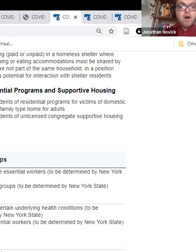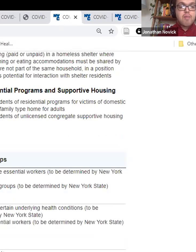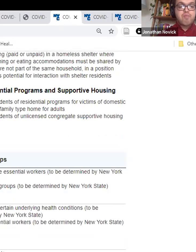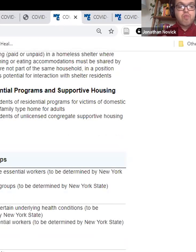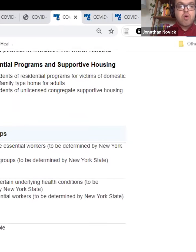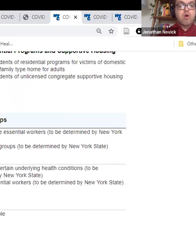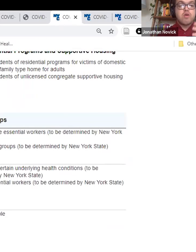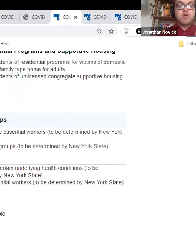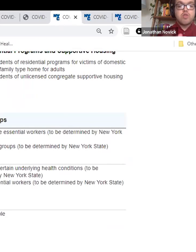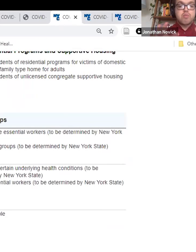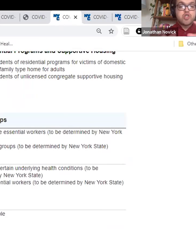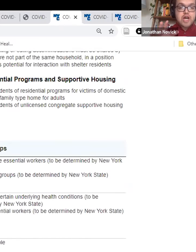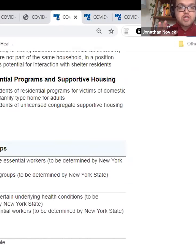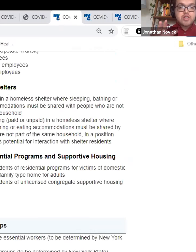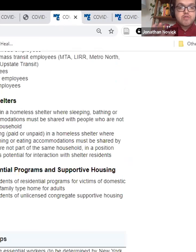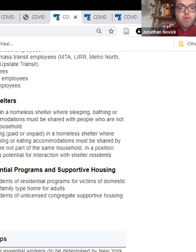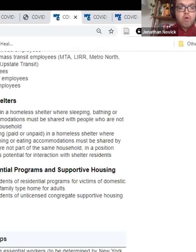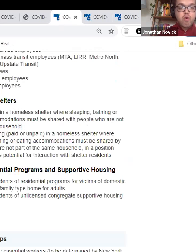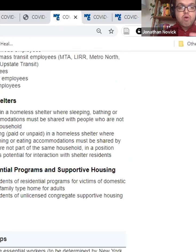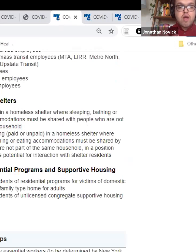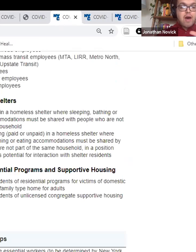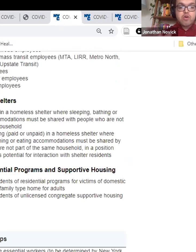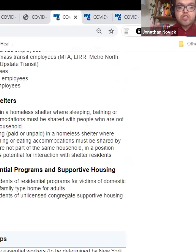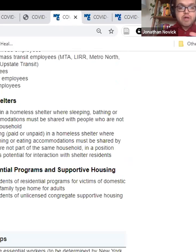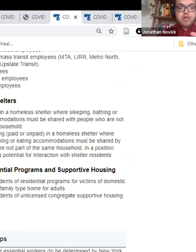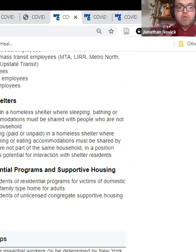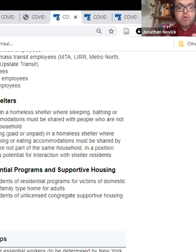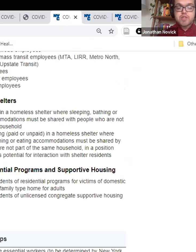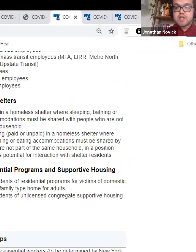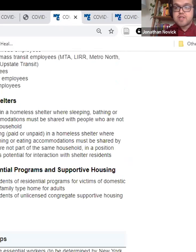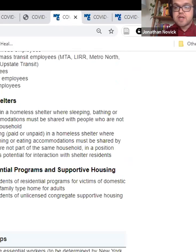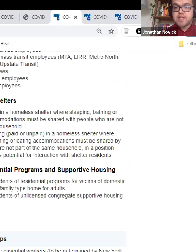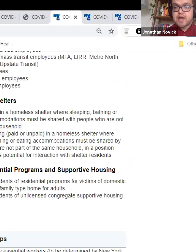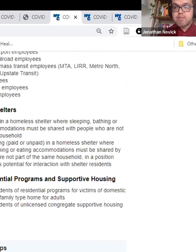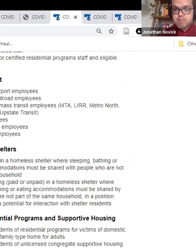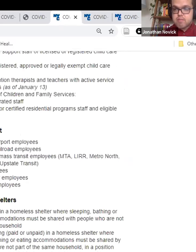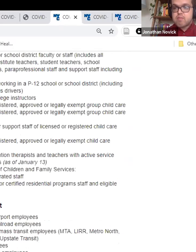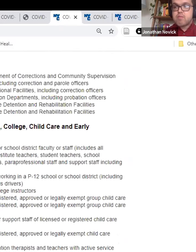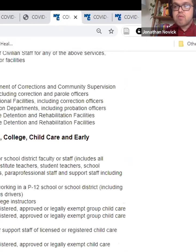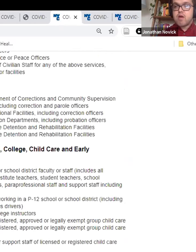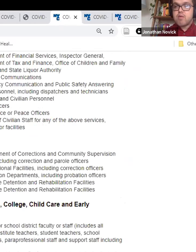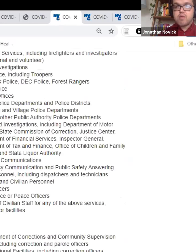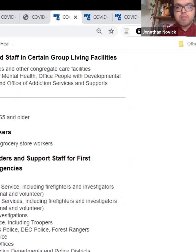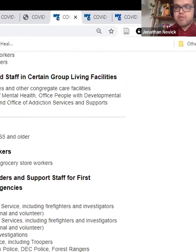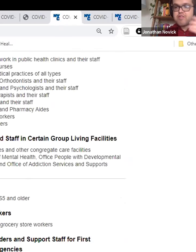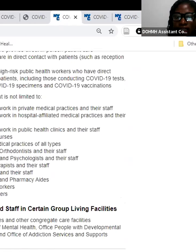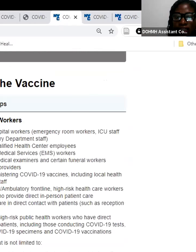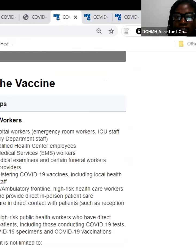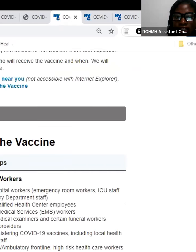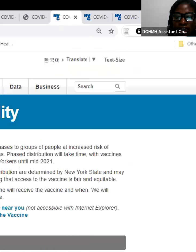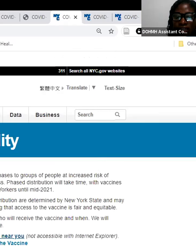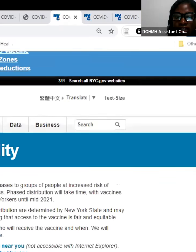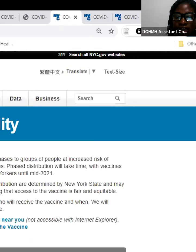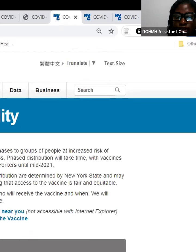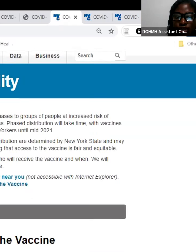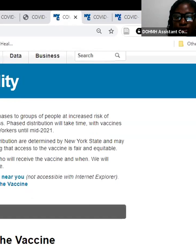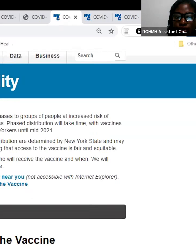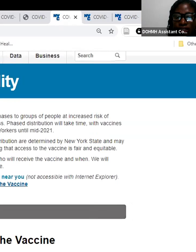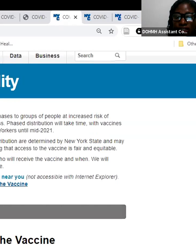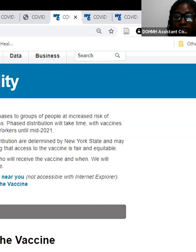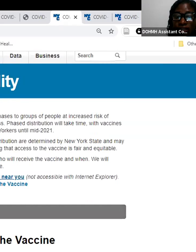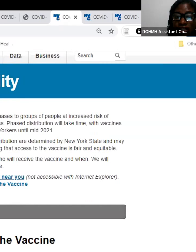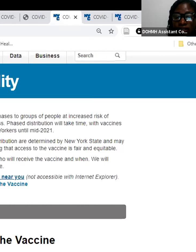starting or the projections for eligibility groups and things like that. right. Please. And then the next thing I'll